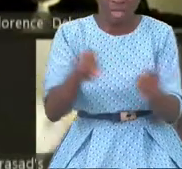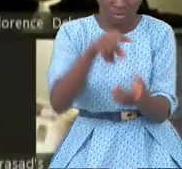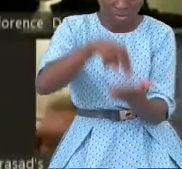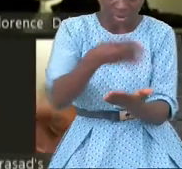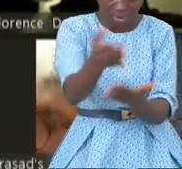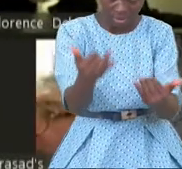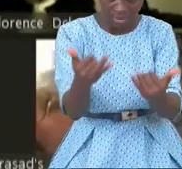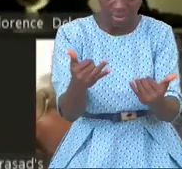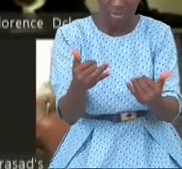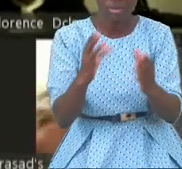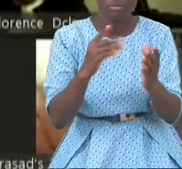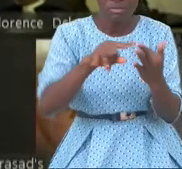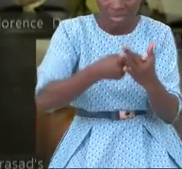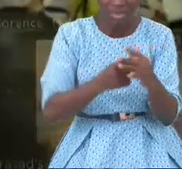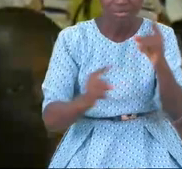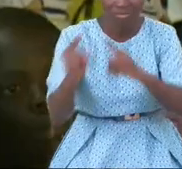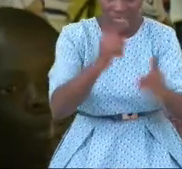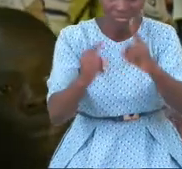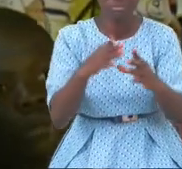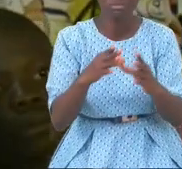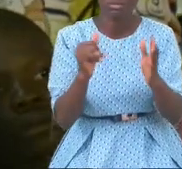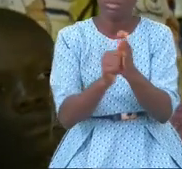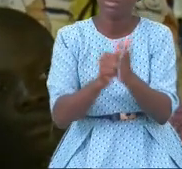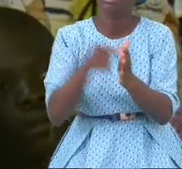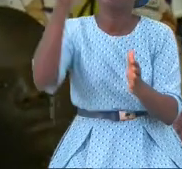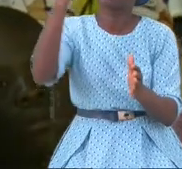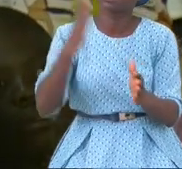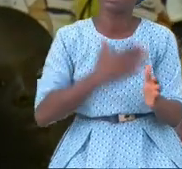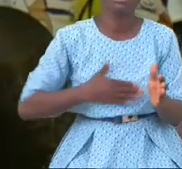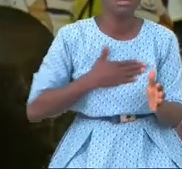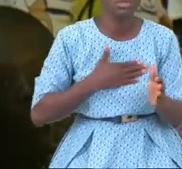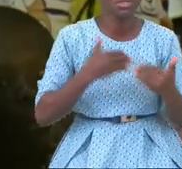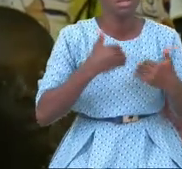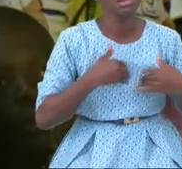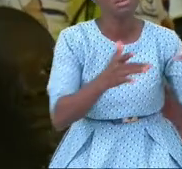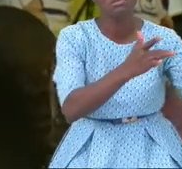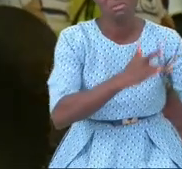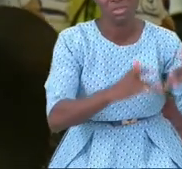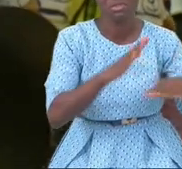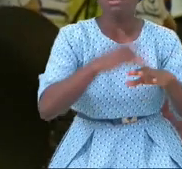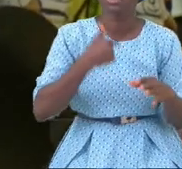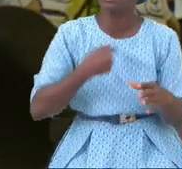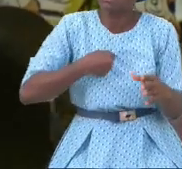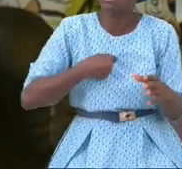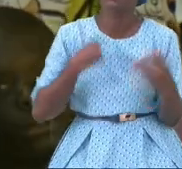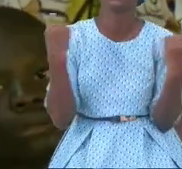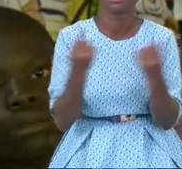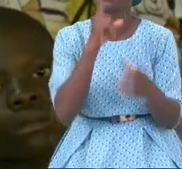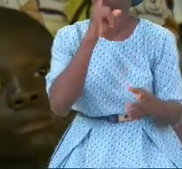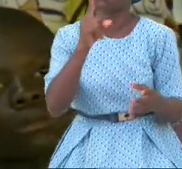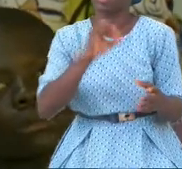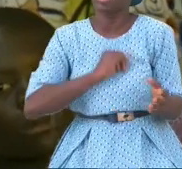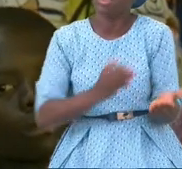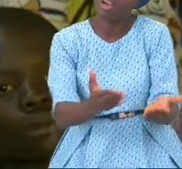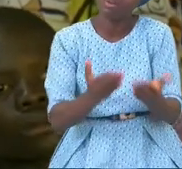I want your grace. Thank you, Lord. I know you've done it, because the grace of God, the mercy of God